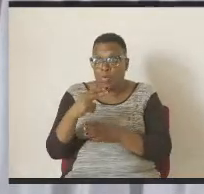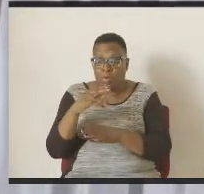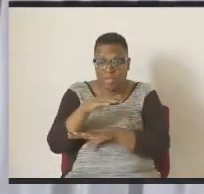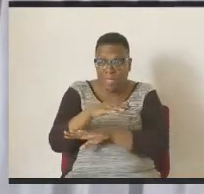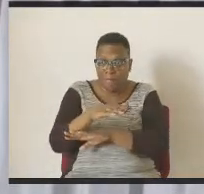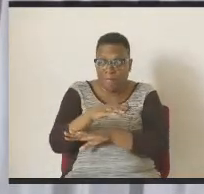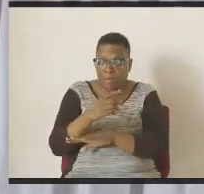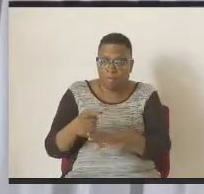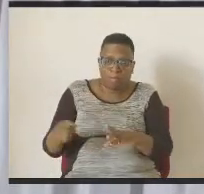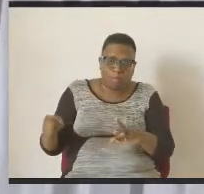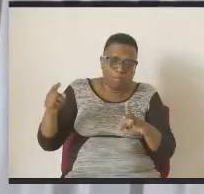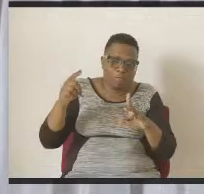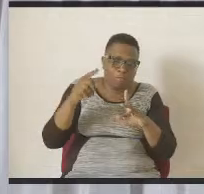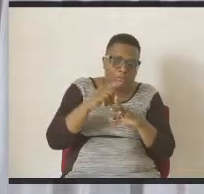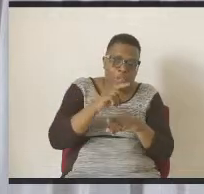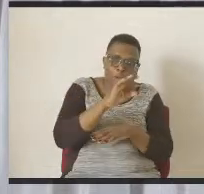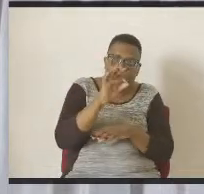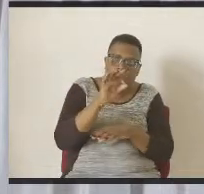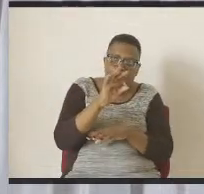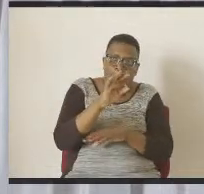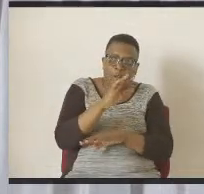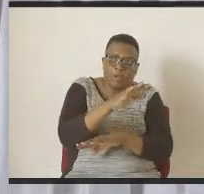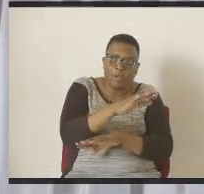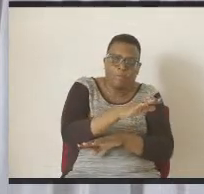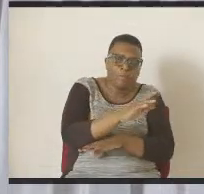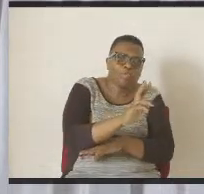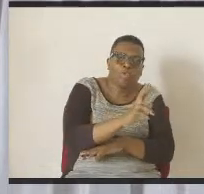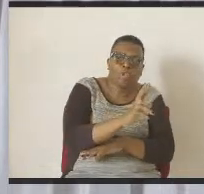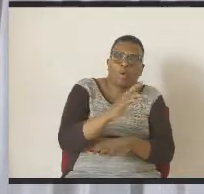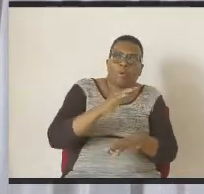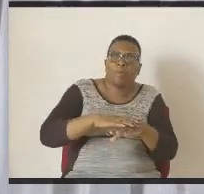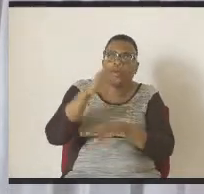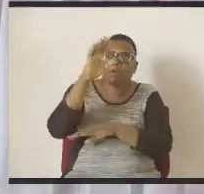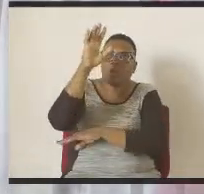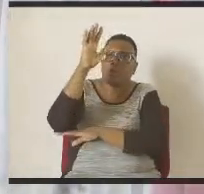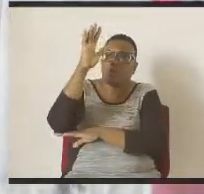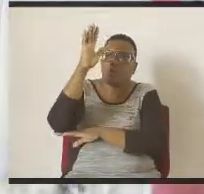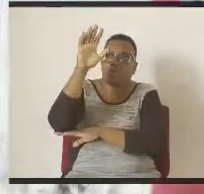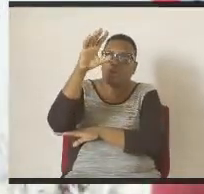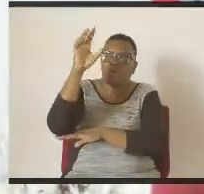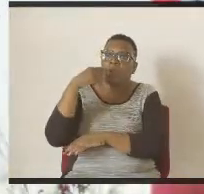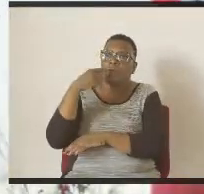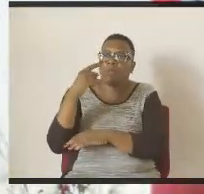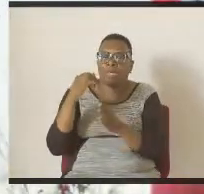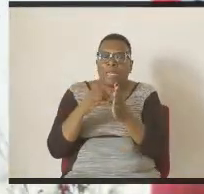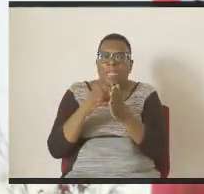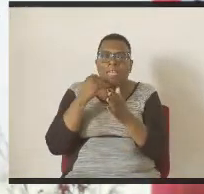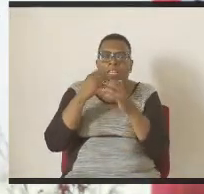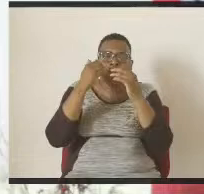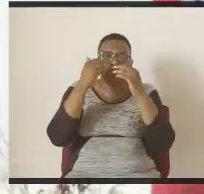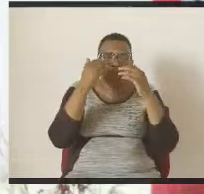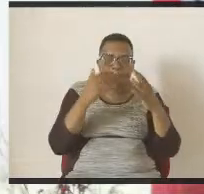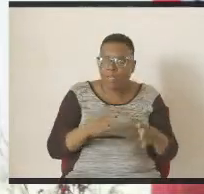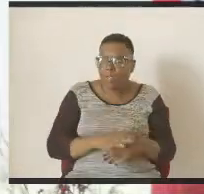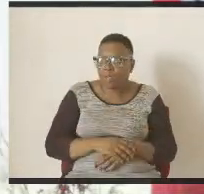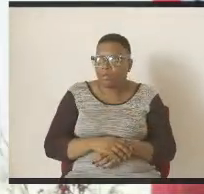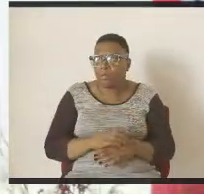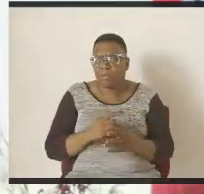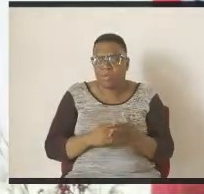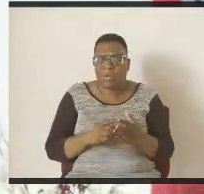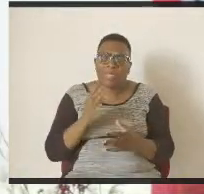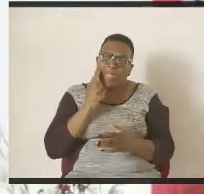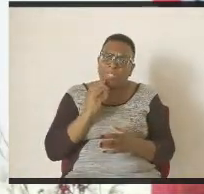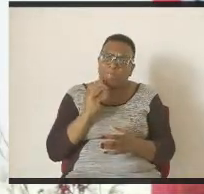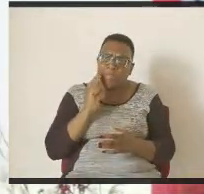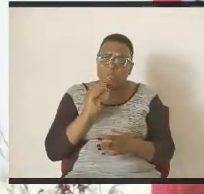the afternoon of Friday, 3 o'clock when he's on the cross and he says, it is finished. What was it like for him when